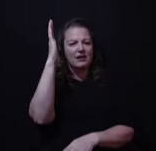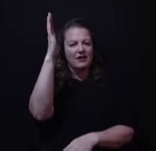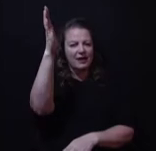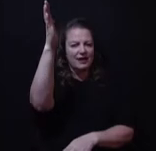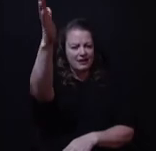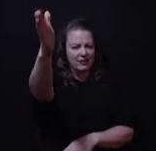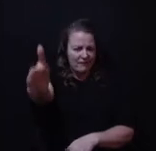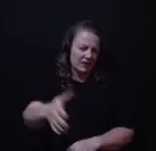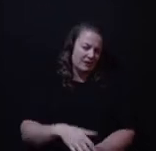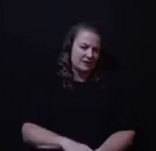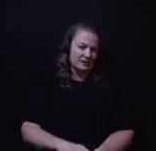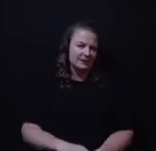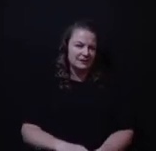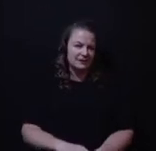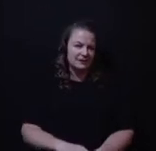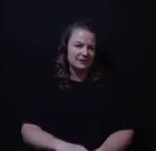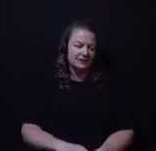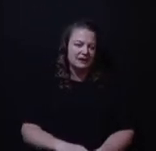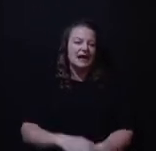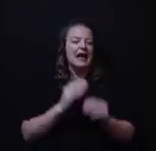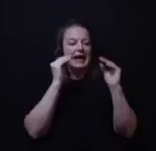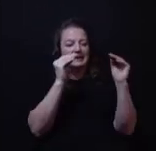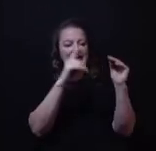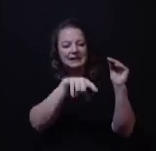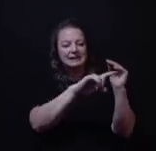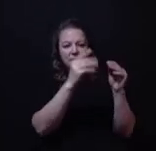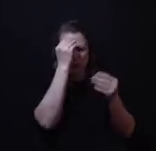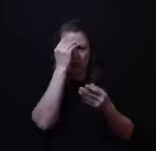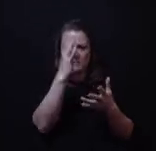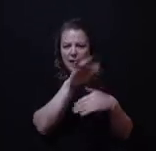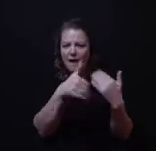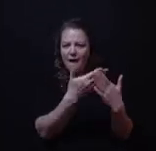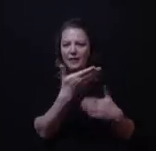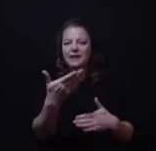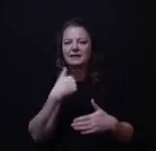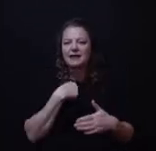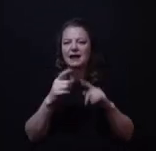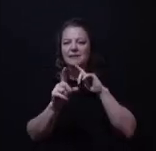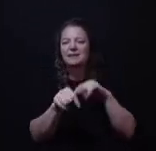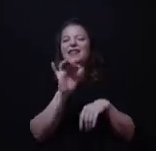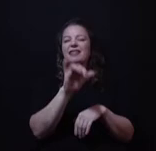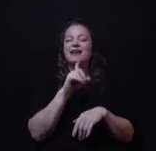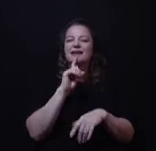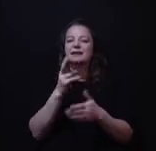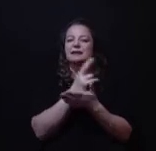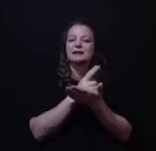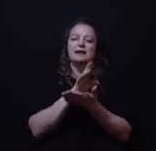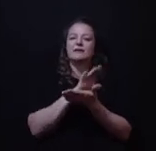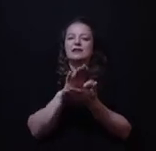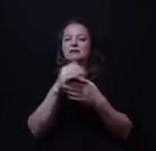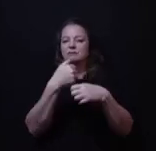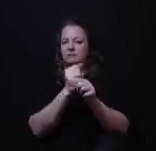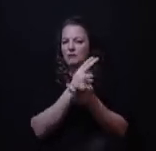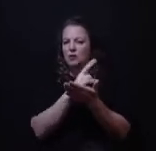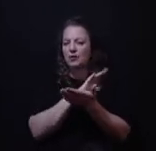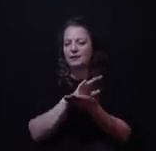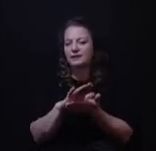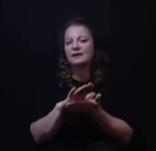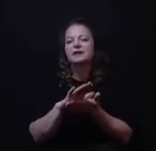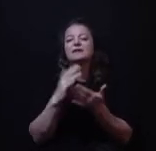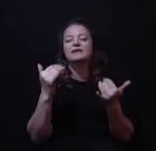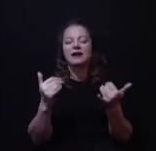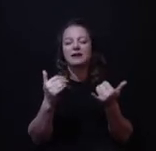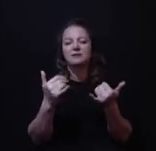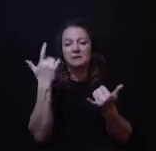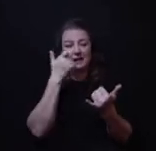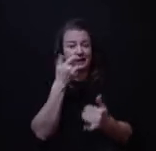and ever. Teaching them to obey all things I've commanded you, that's sanctification. So let's take it apart. Because you